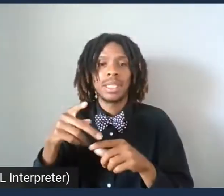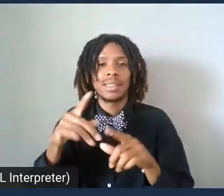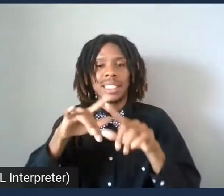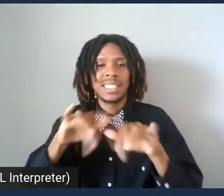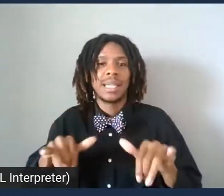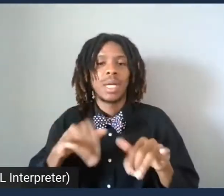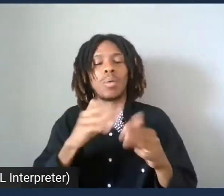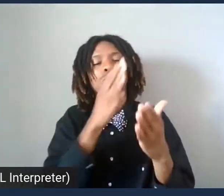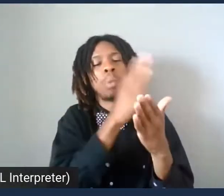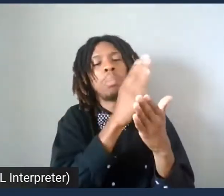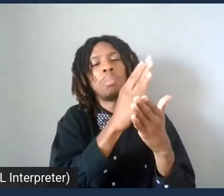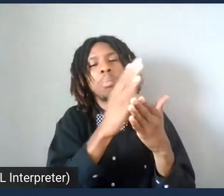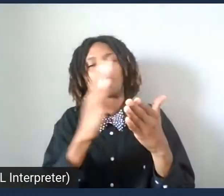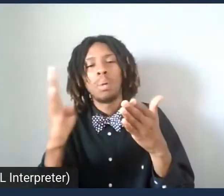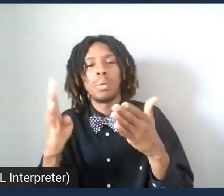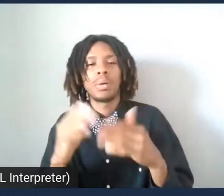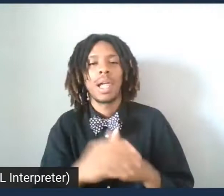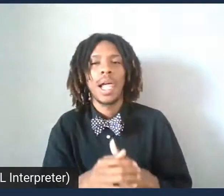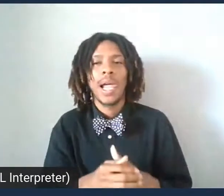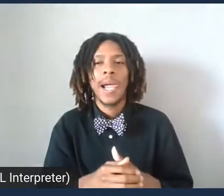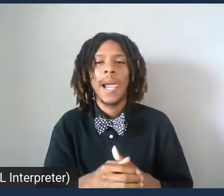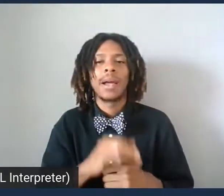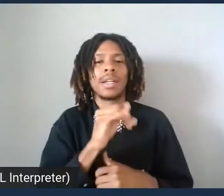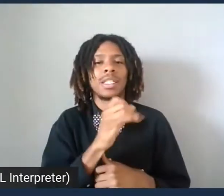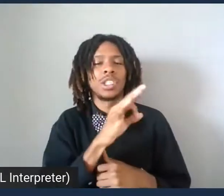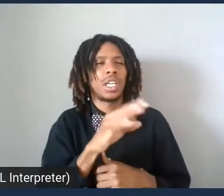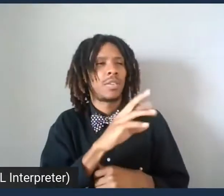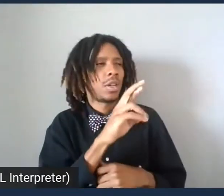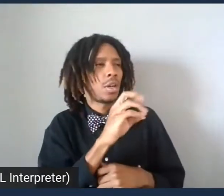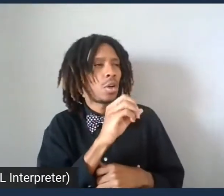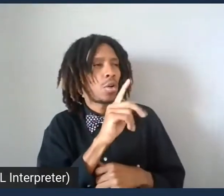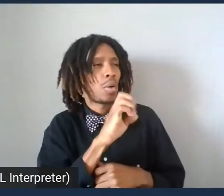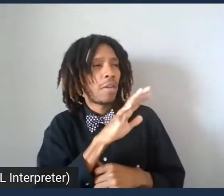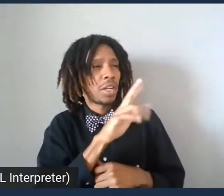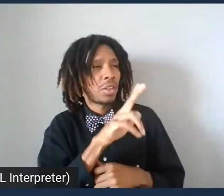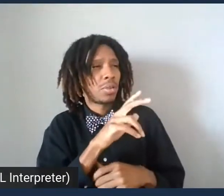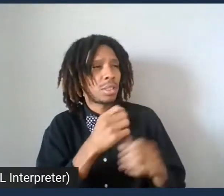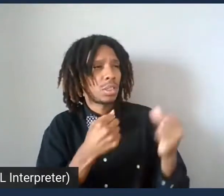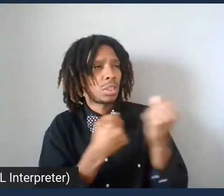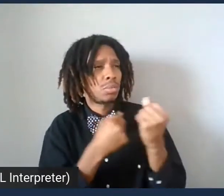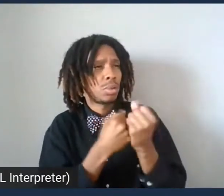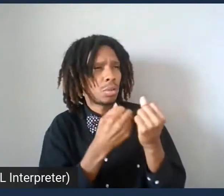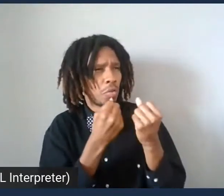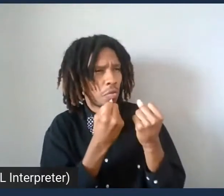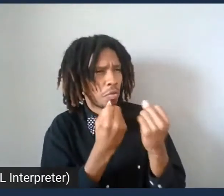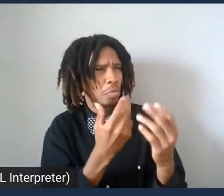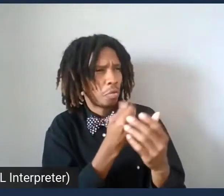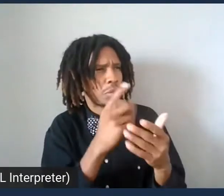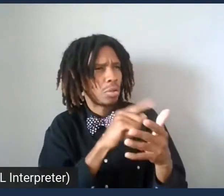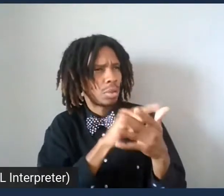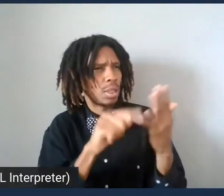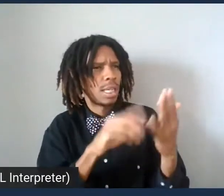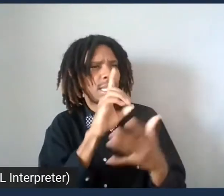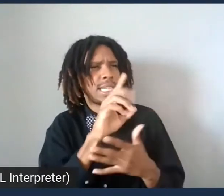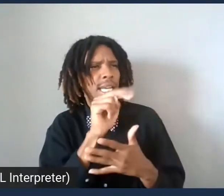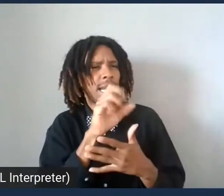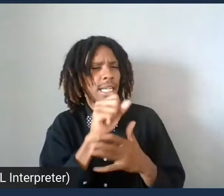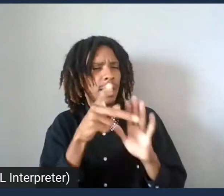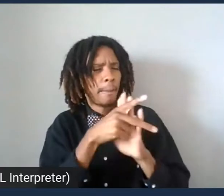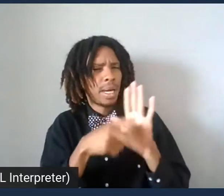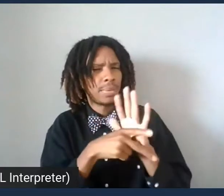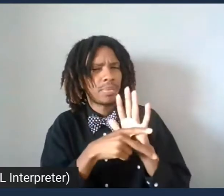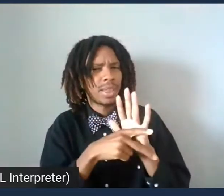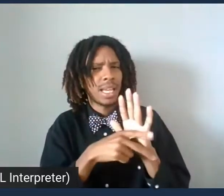sequence. Absolutely. So yeah. Route 53 supports a couple of different DNS policies. I think